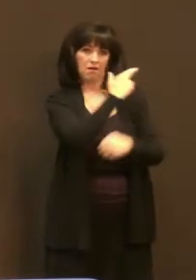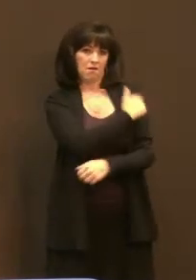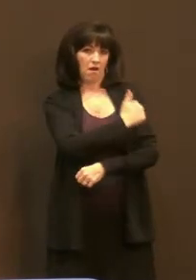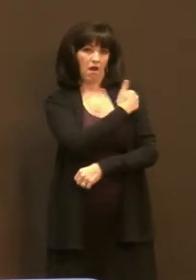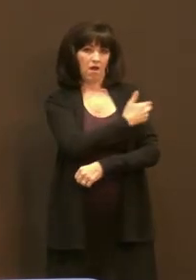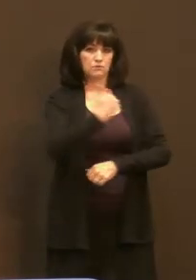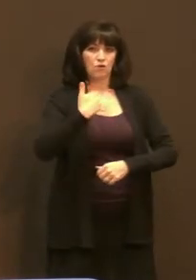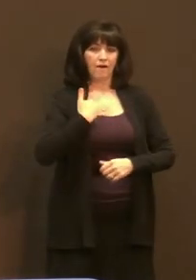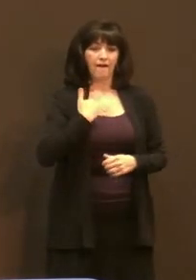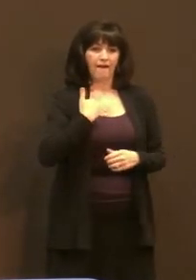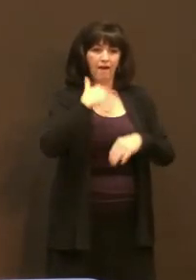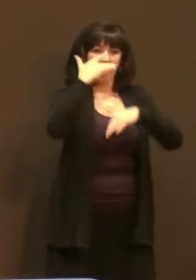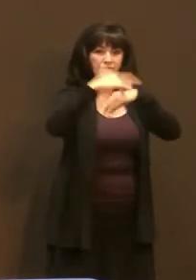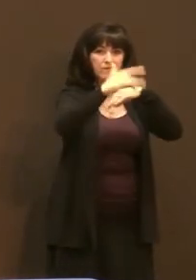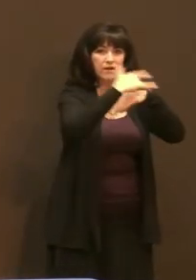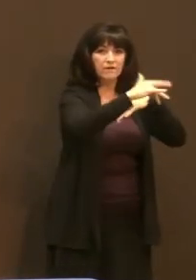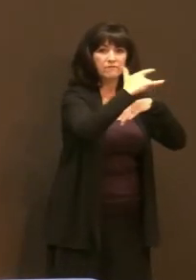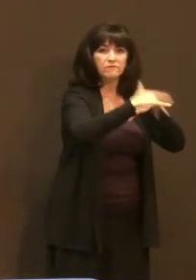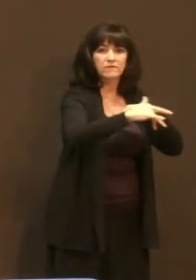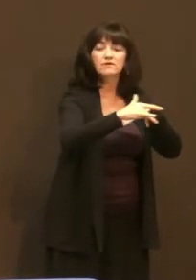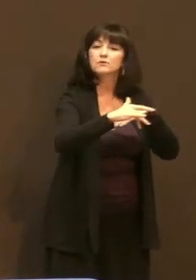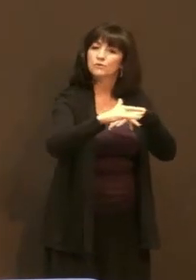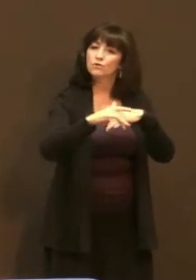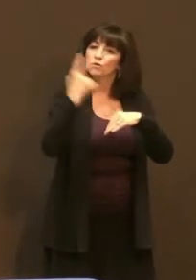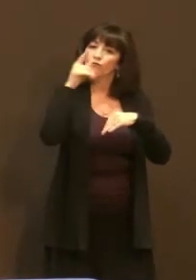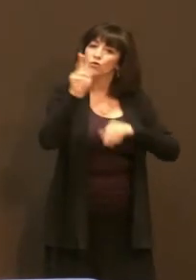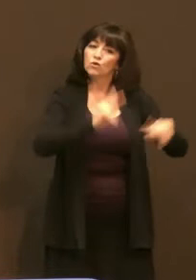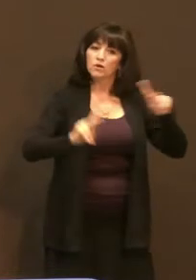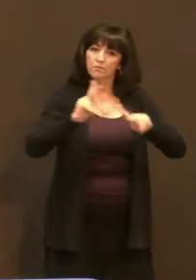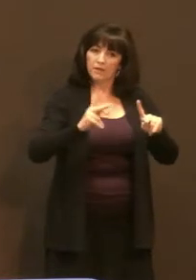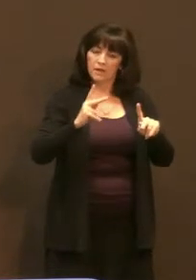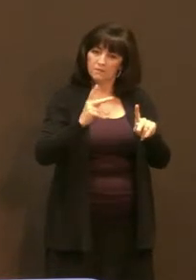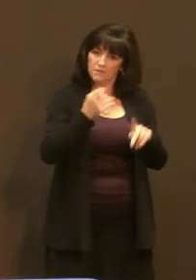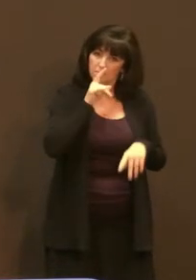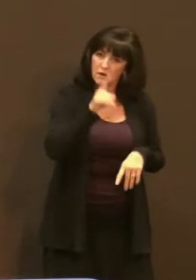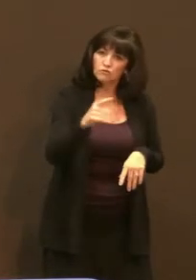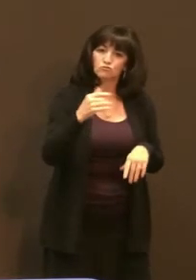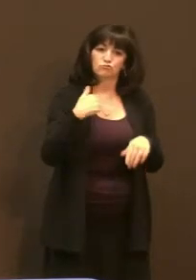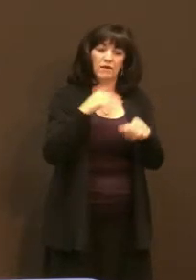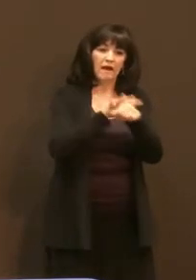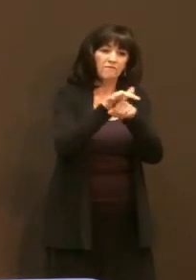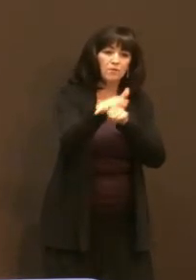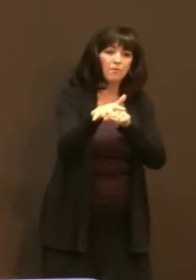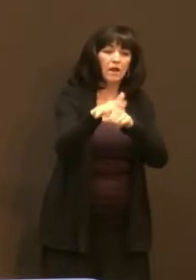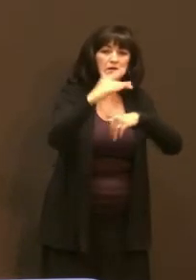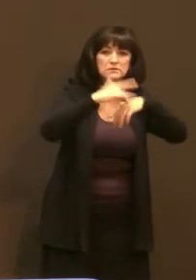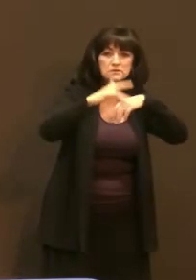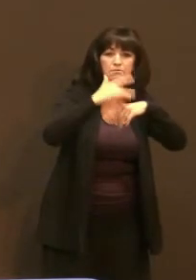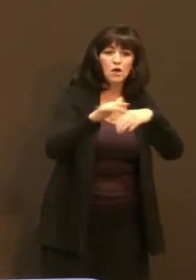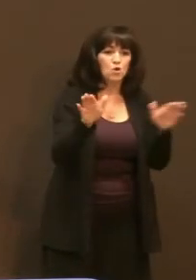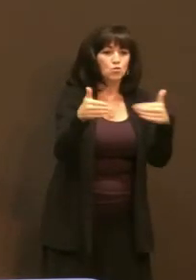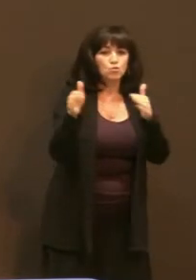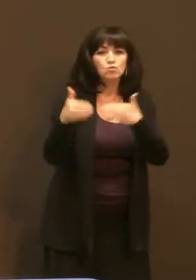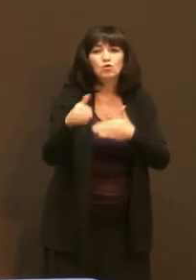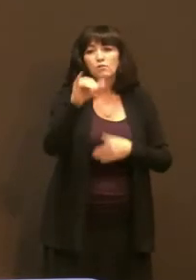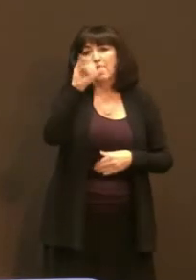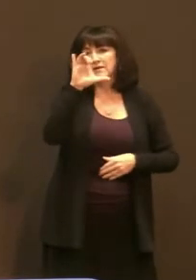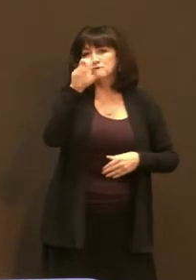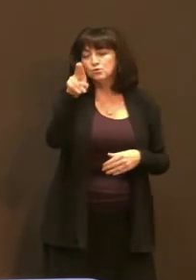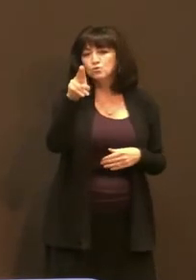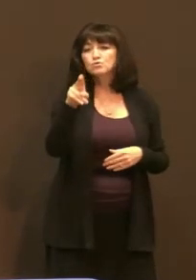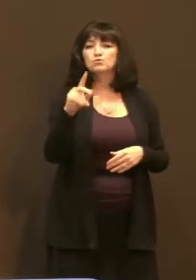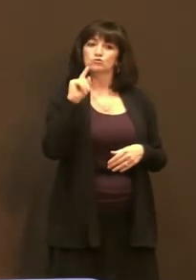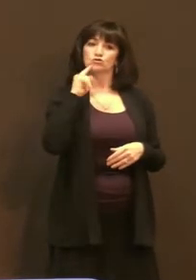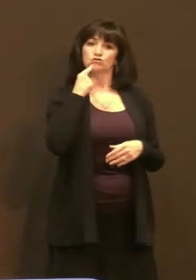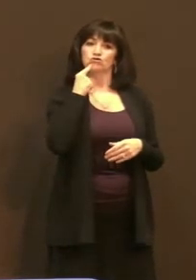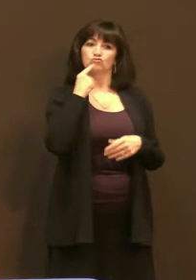when we get, if we get a surge, and when we get a surge, we have enough rooms, enough ICU, critical care units, and